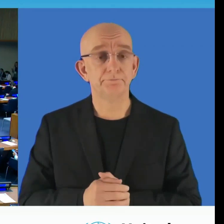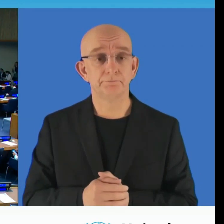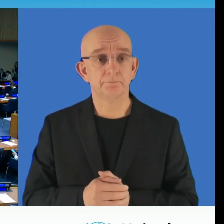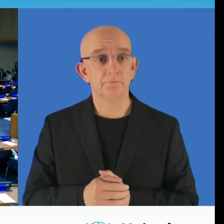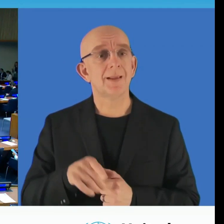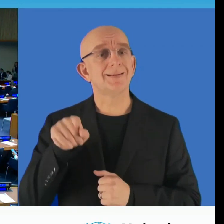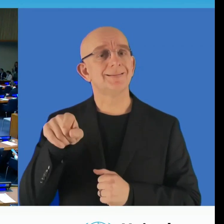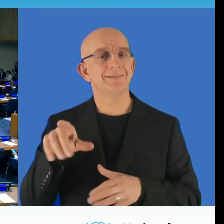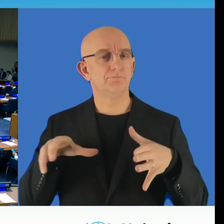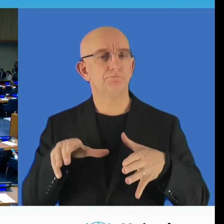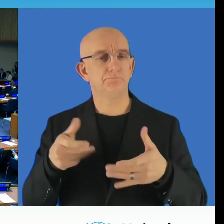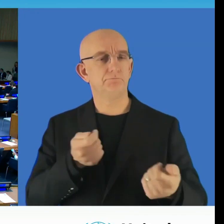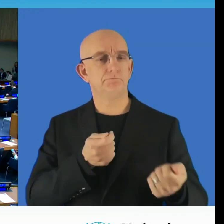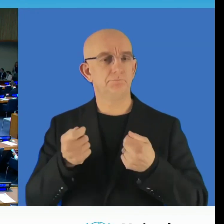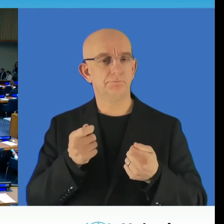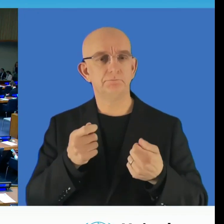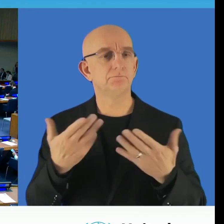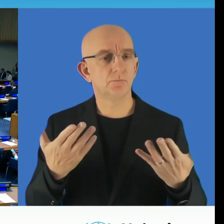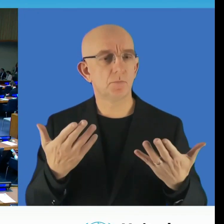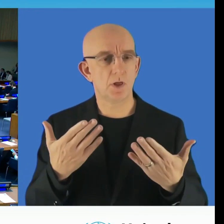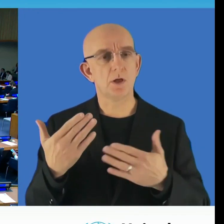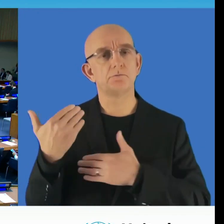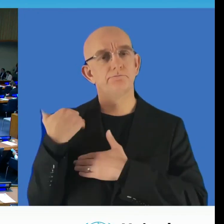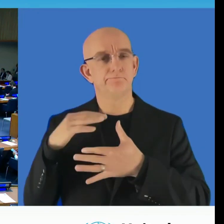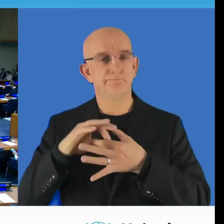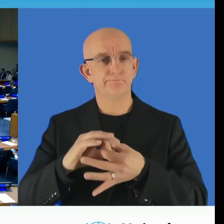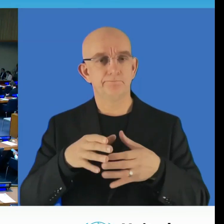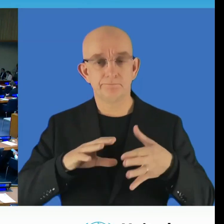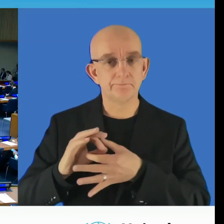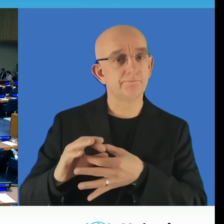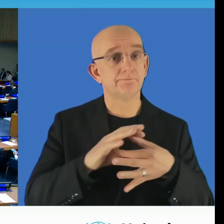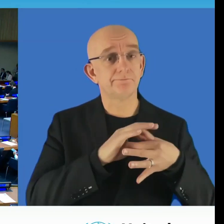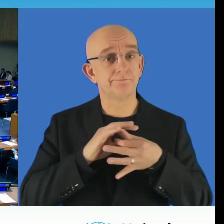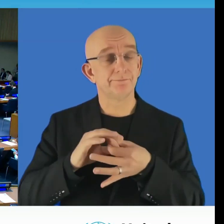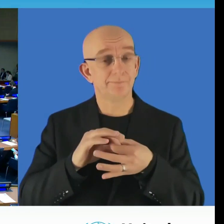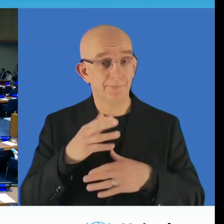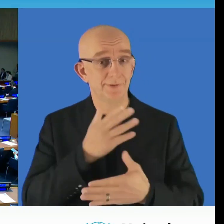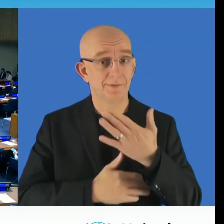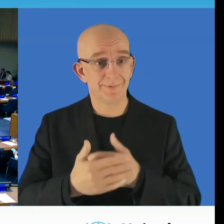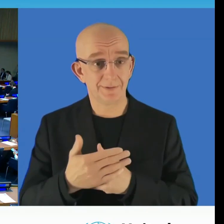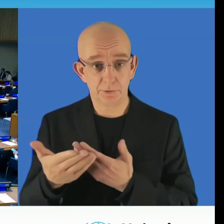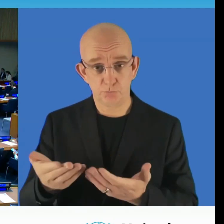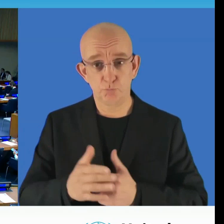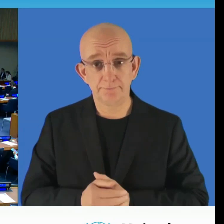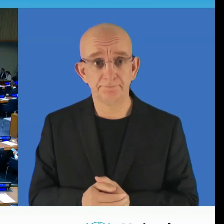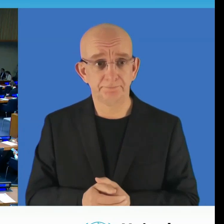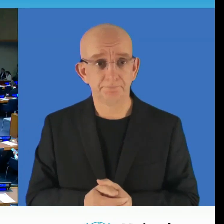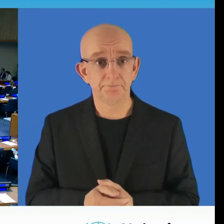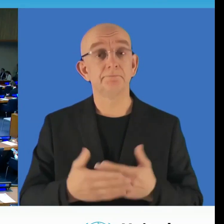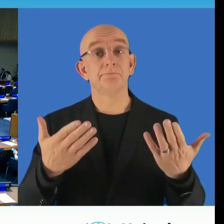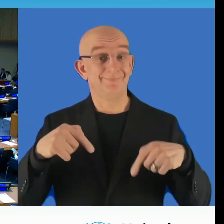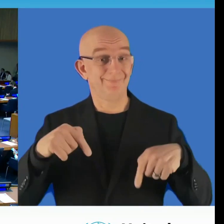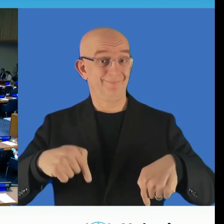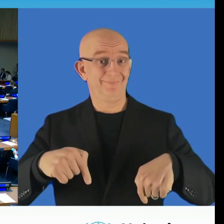their consequences to the present are a point of discussion and debate, and as we look for ways to resolve the